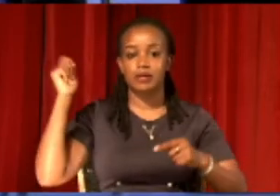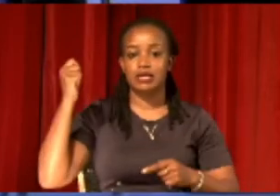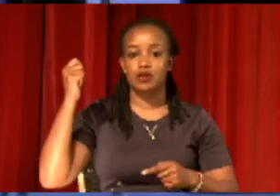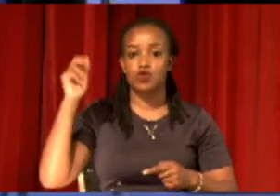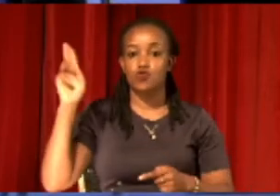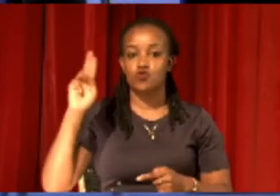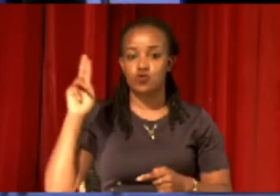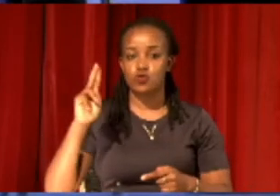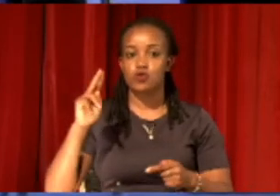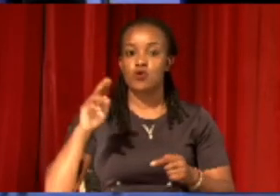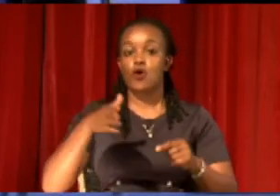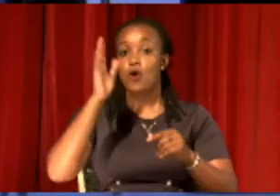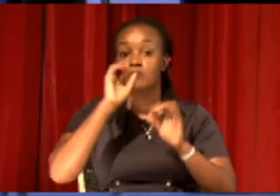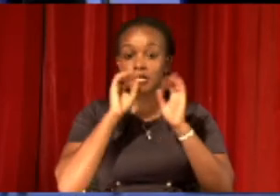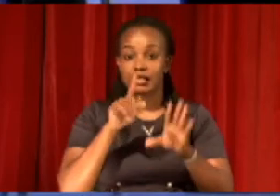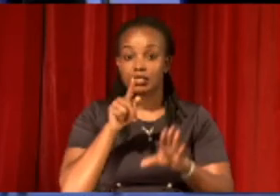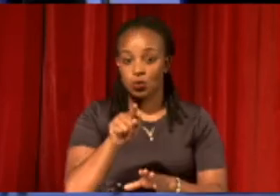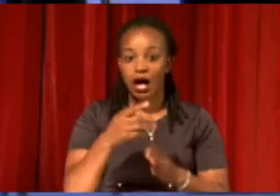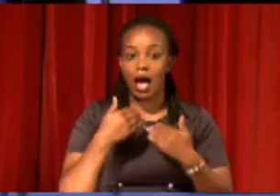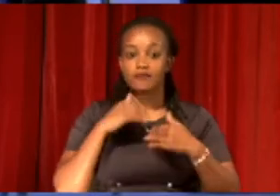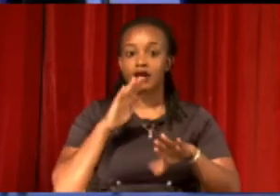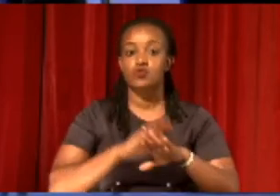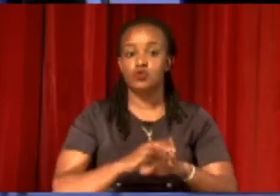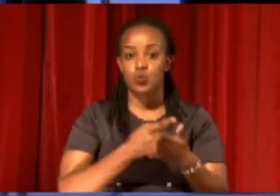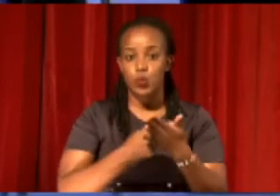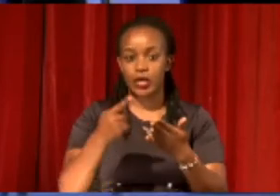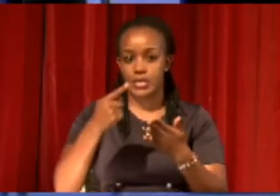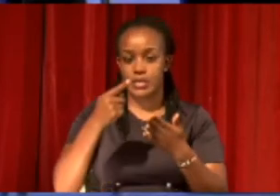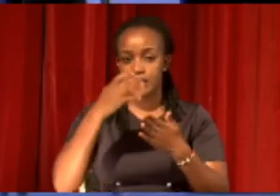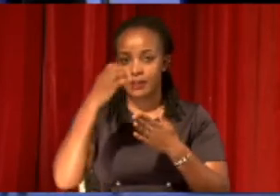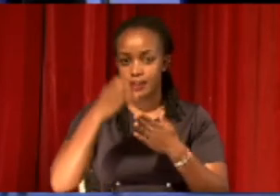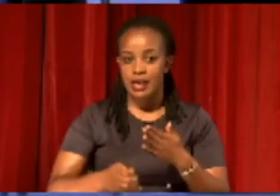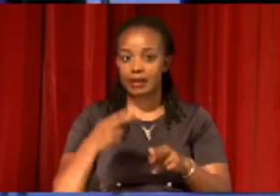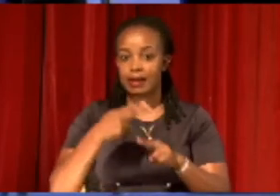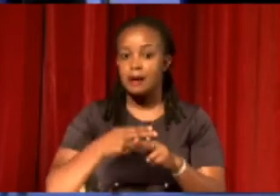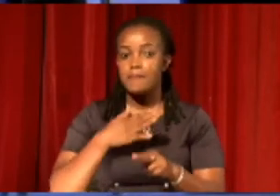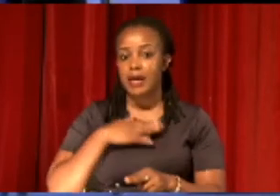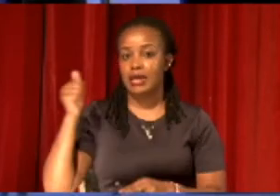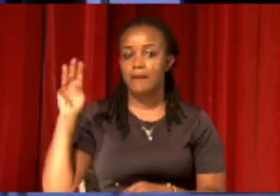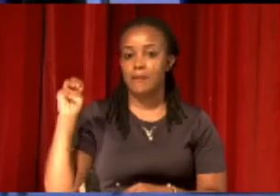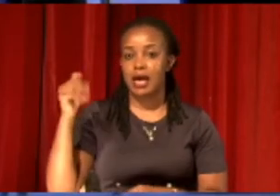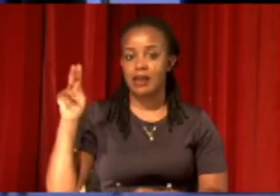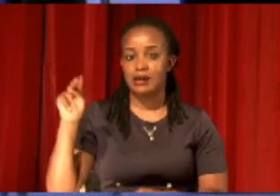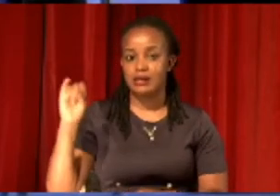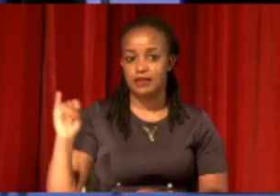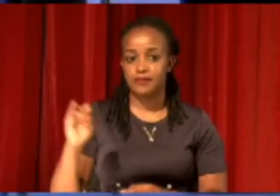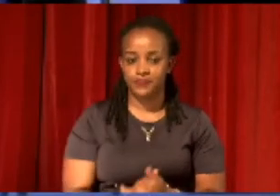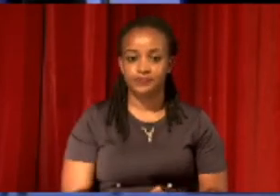Have a good weekend. My name is Amani. I'm a communicator and podcaster and your host for today. Thank you.